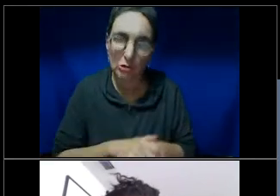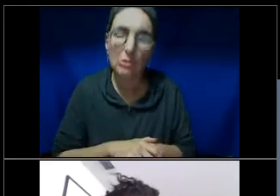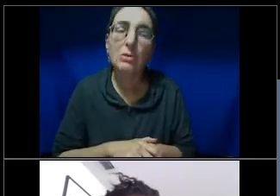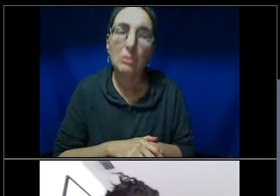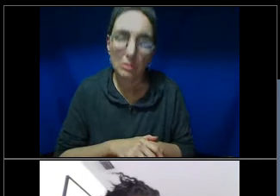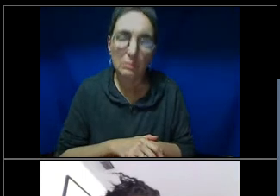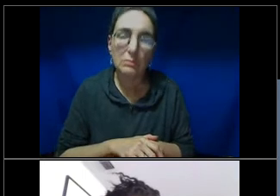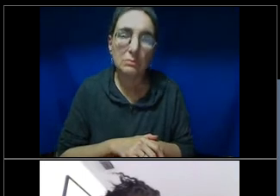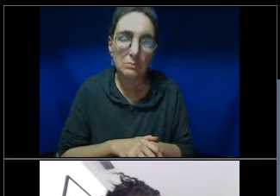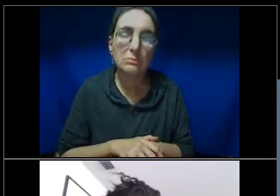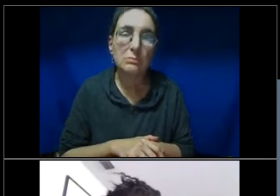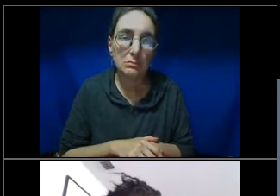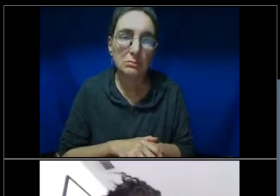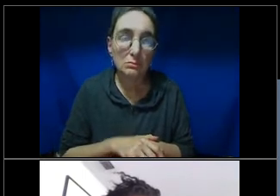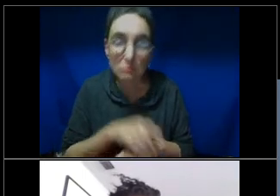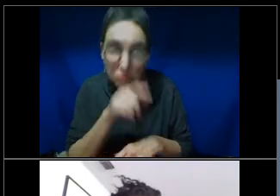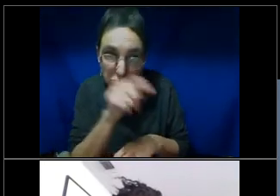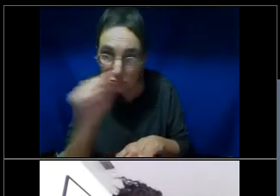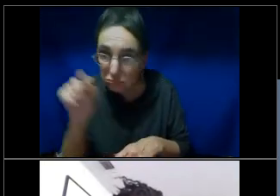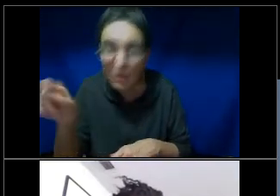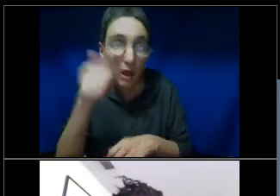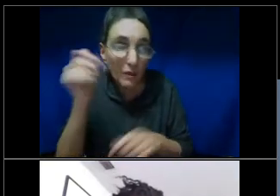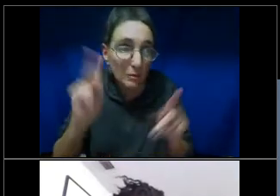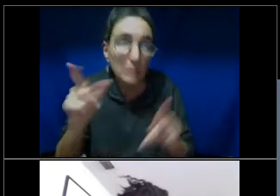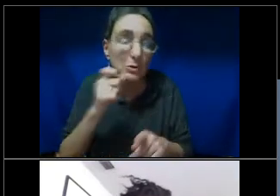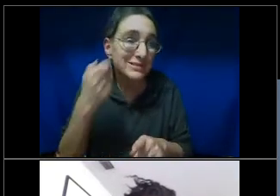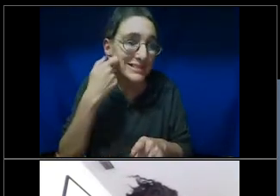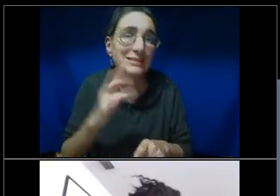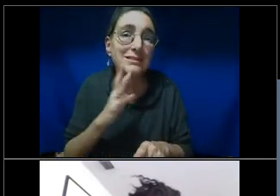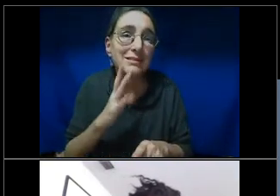guys want to me too anything that was said?